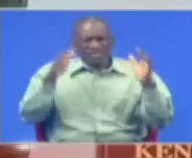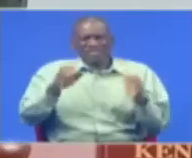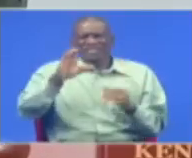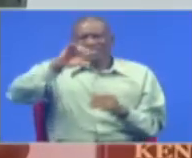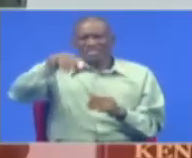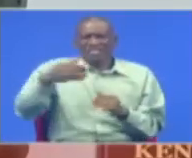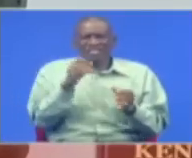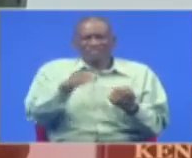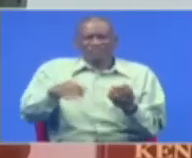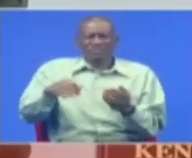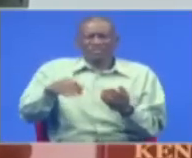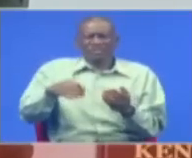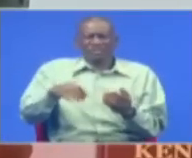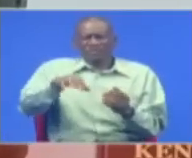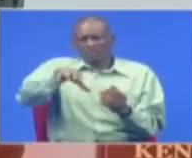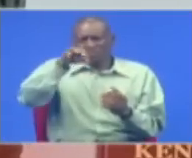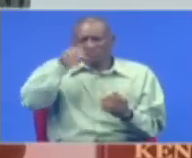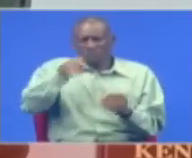we select you?